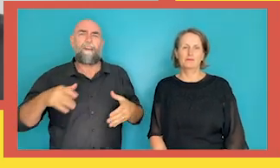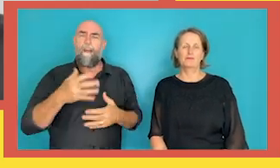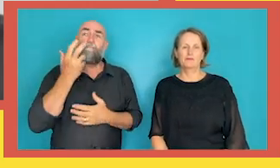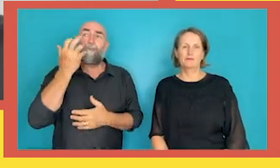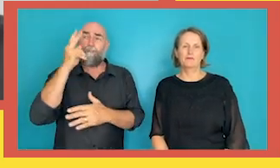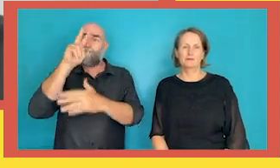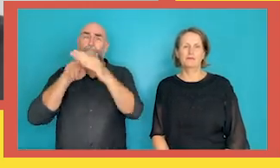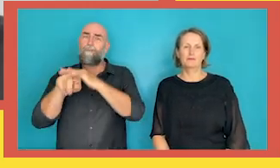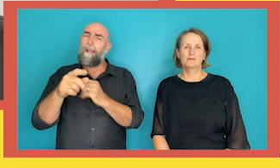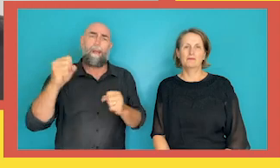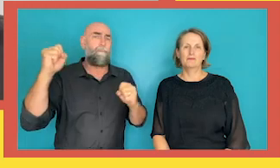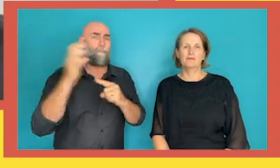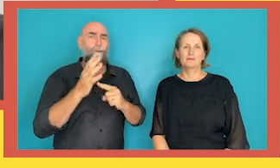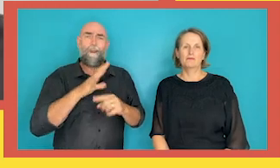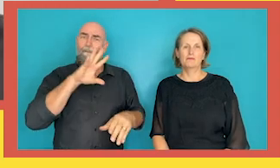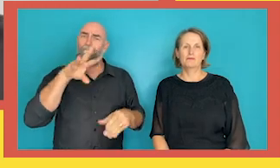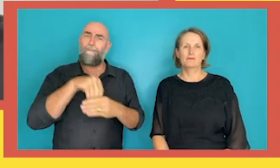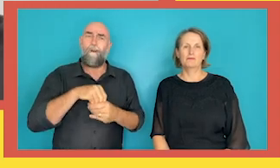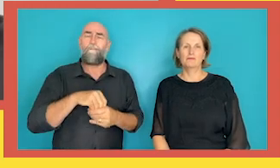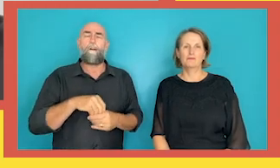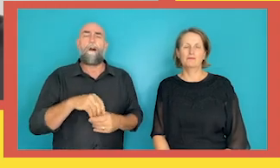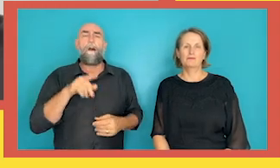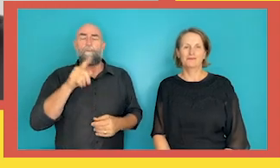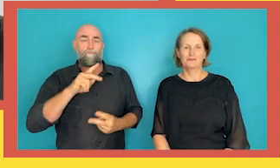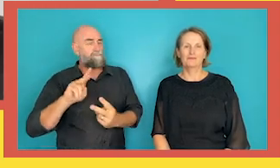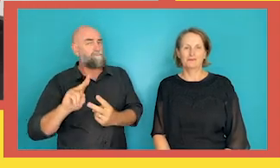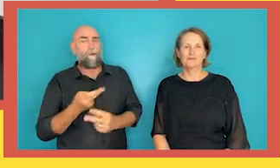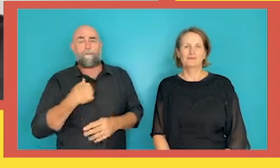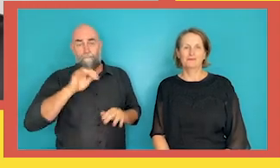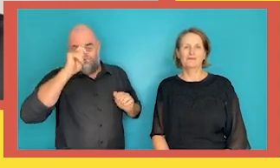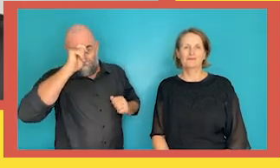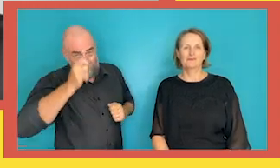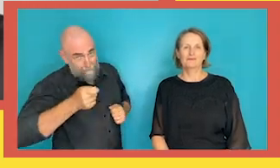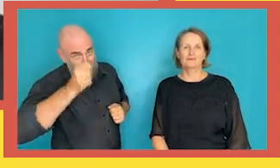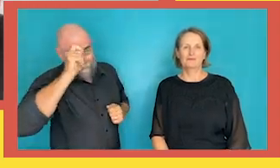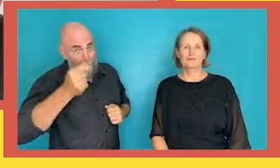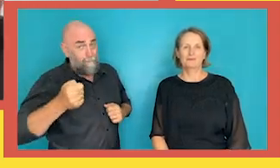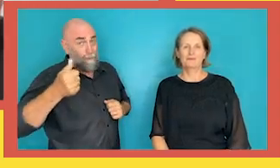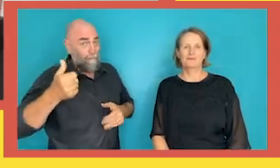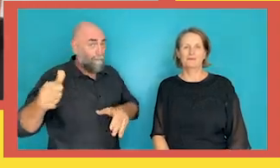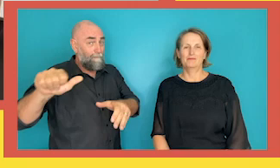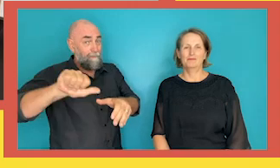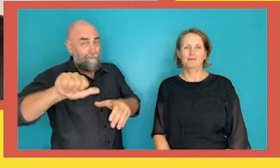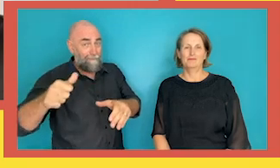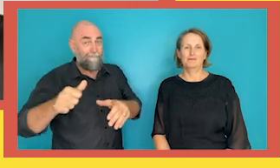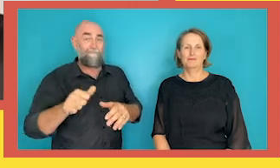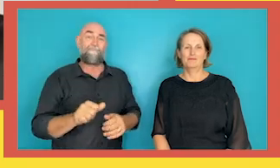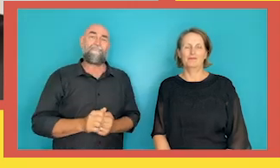of the Paralympic movement as well. So my You Little Ripper, tilt of the hat, cheers of the champagne, Dan and